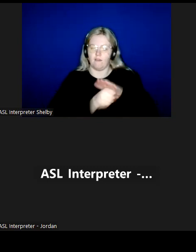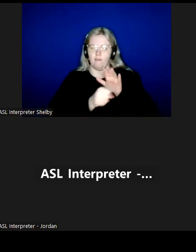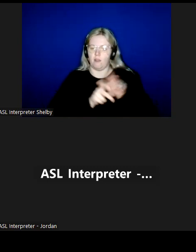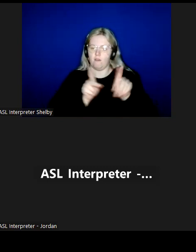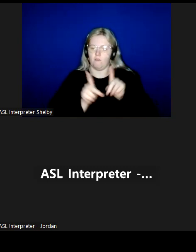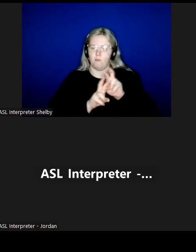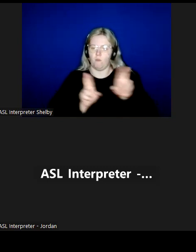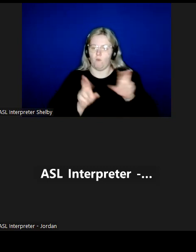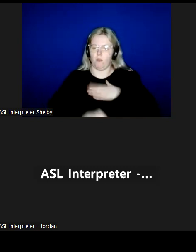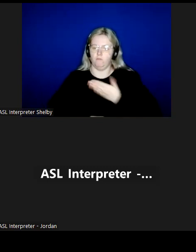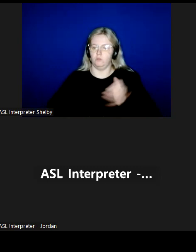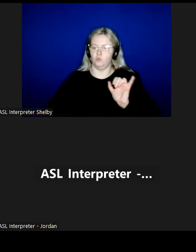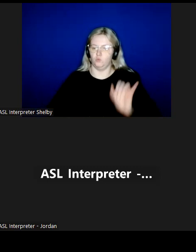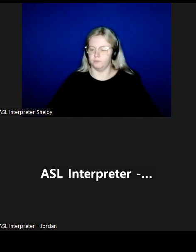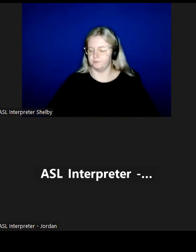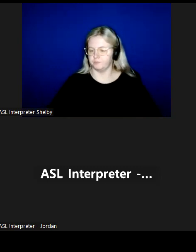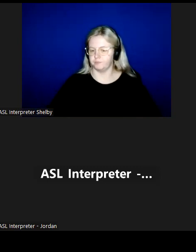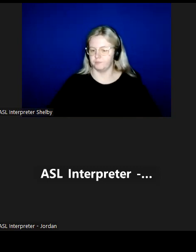to go with a support group.